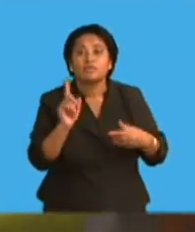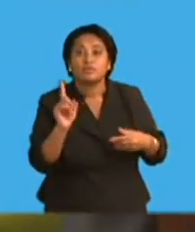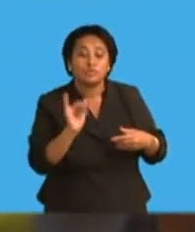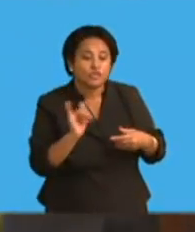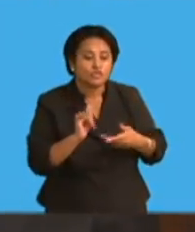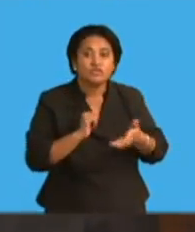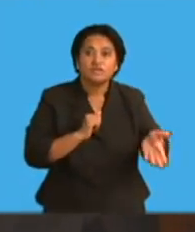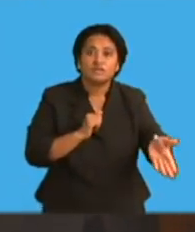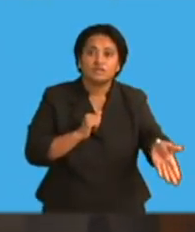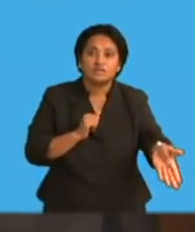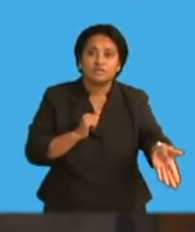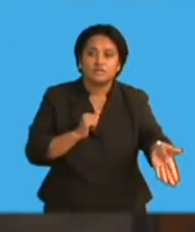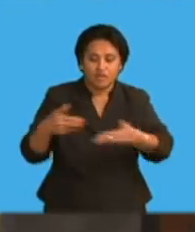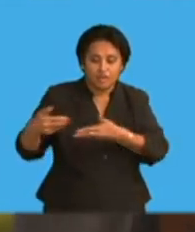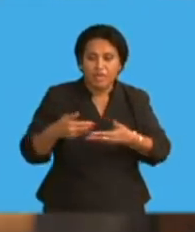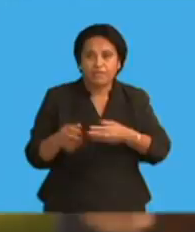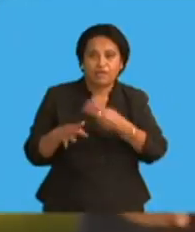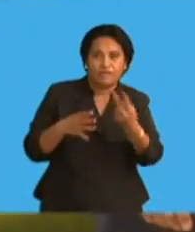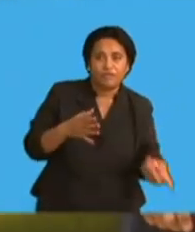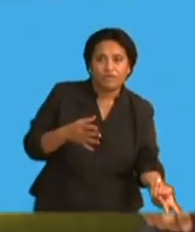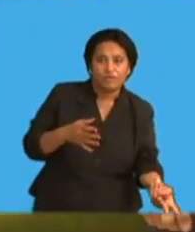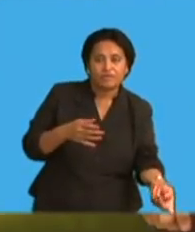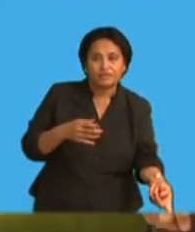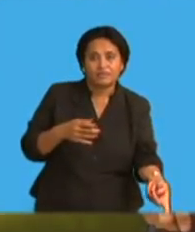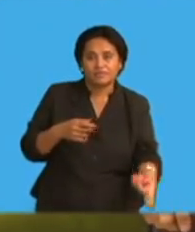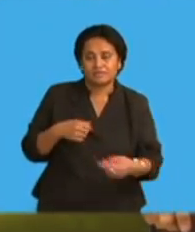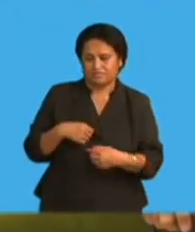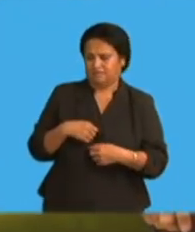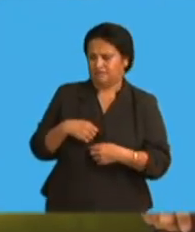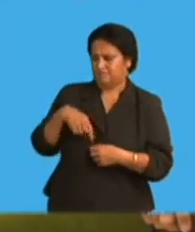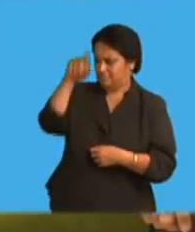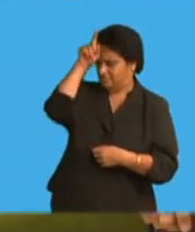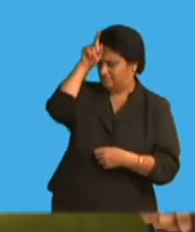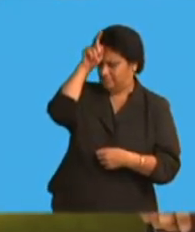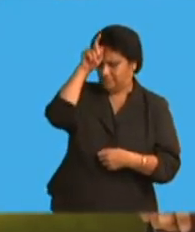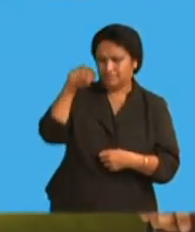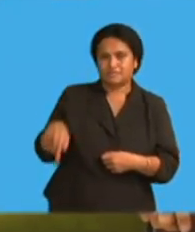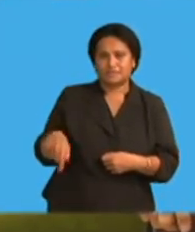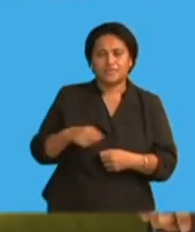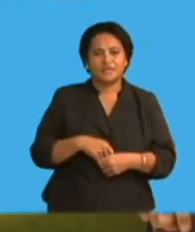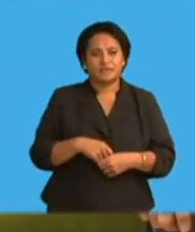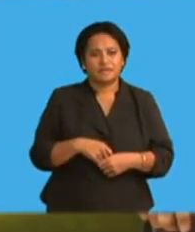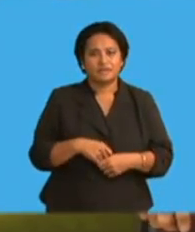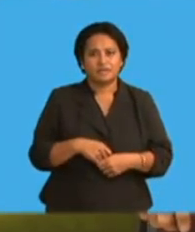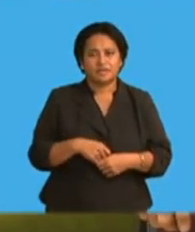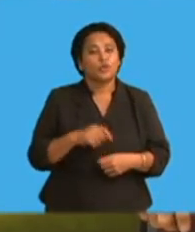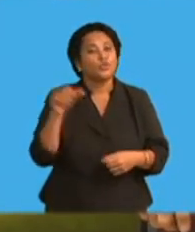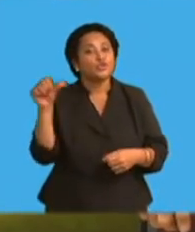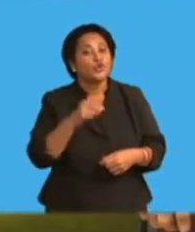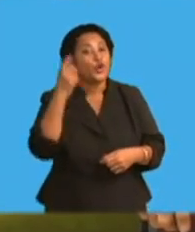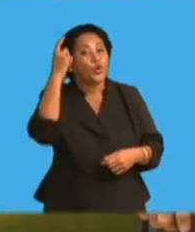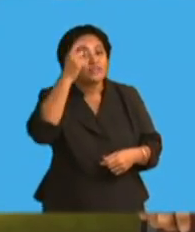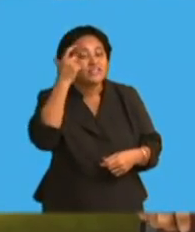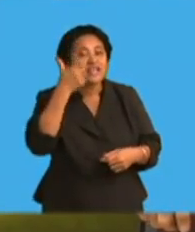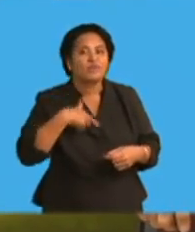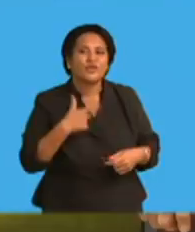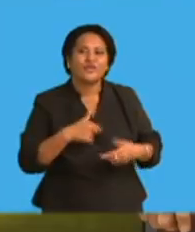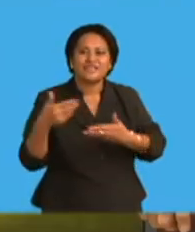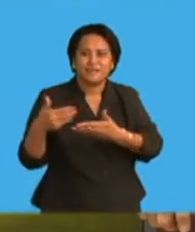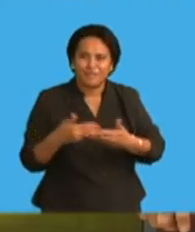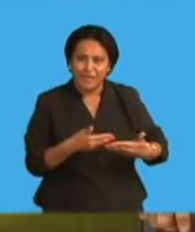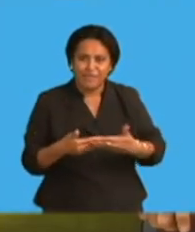Indian baby, Fijian baby." You see, Madam Speaker, we should be concerned that it was a baby. When